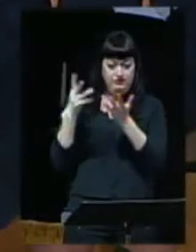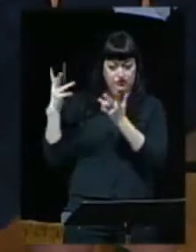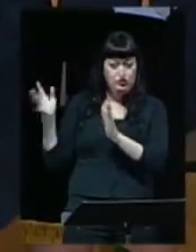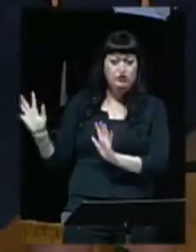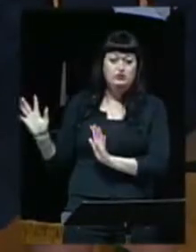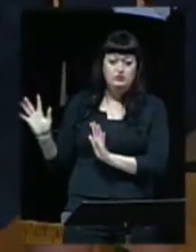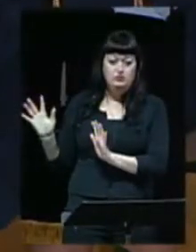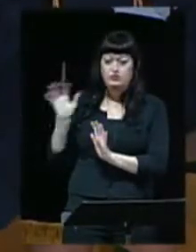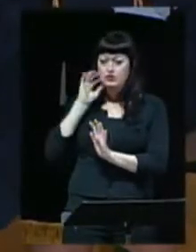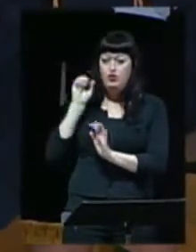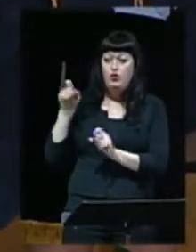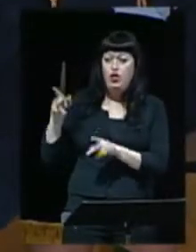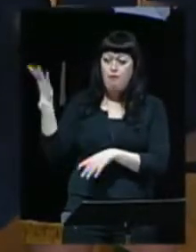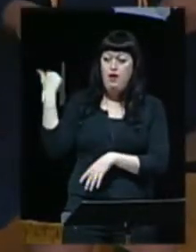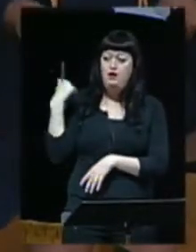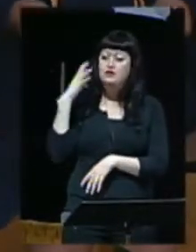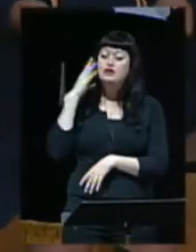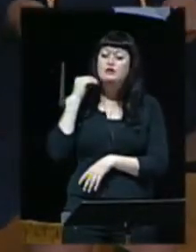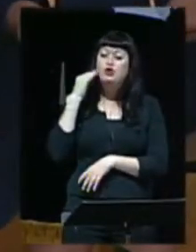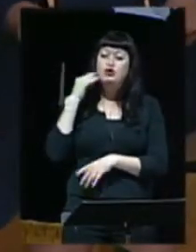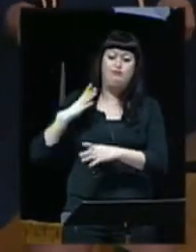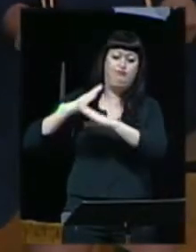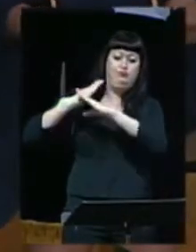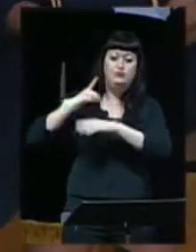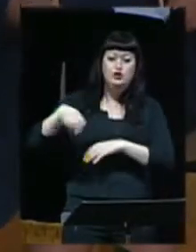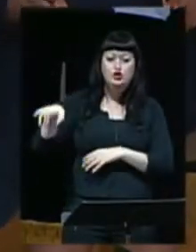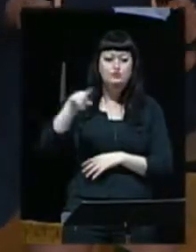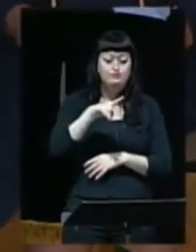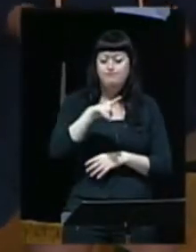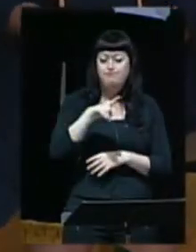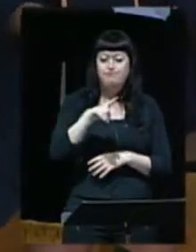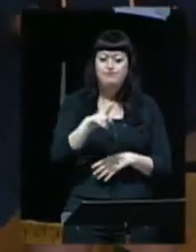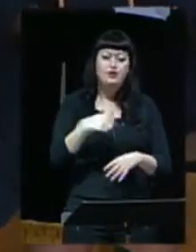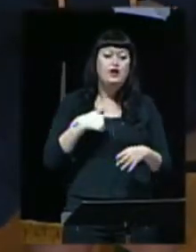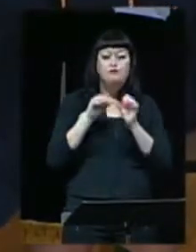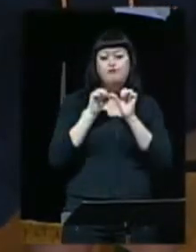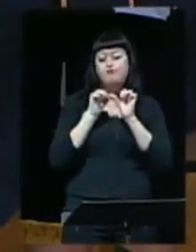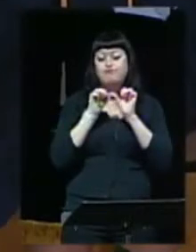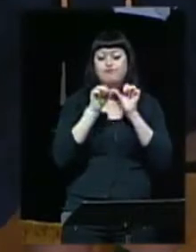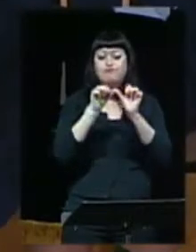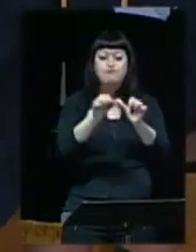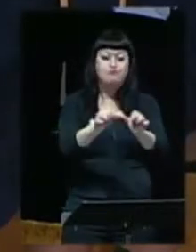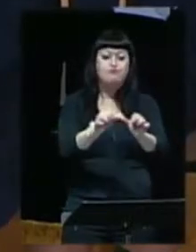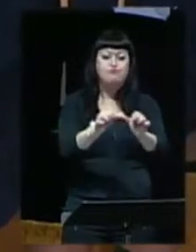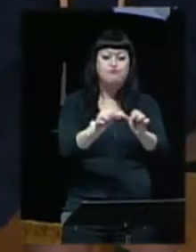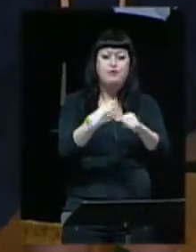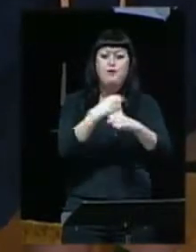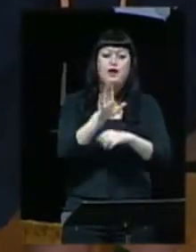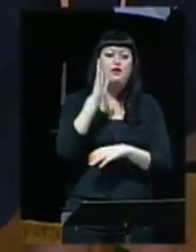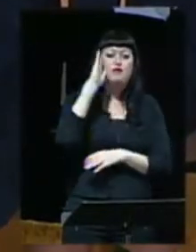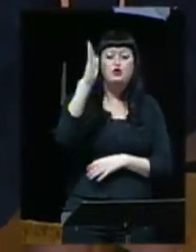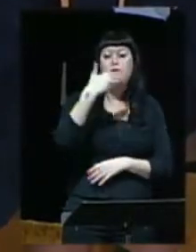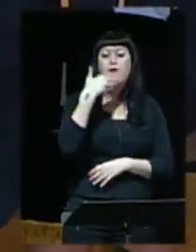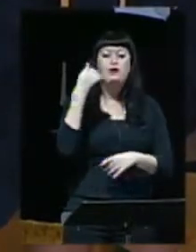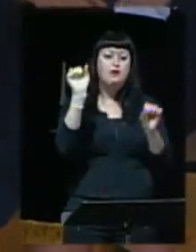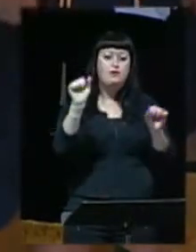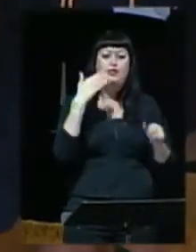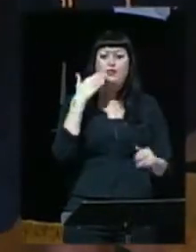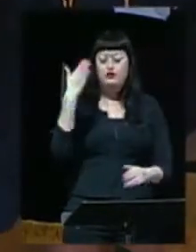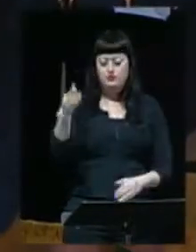you or your life. Just keep moving forward to make the future the best you can make it. Thank